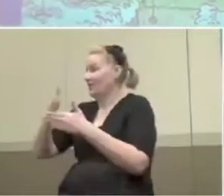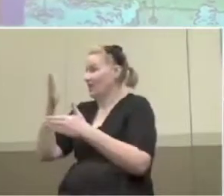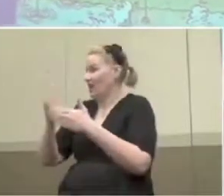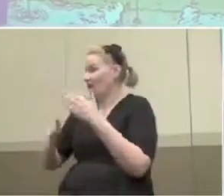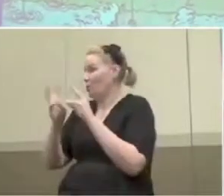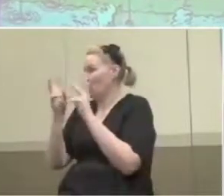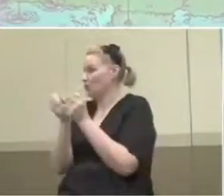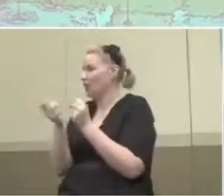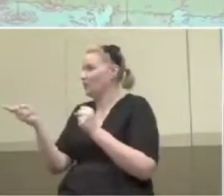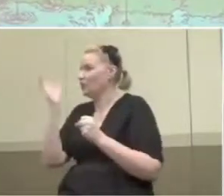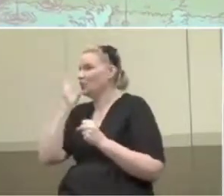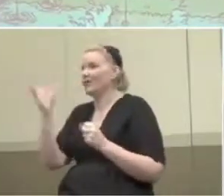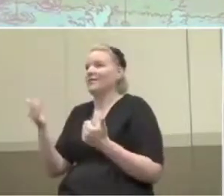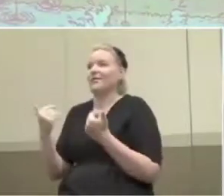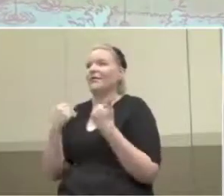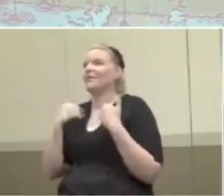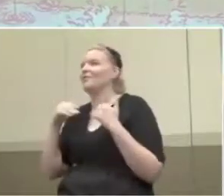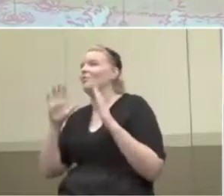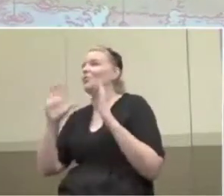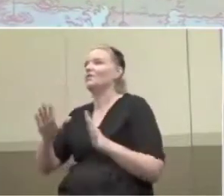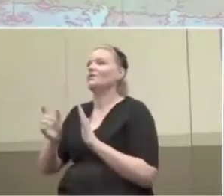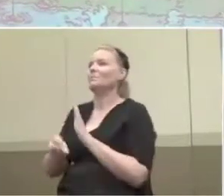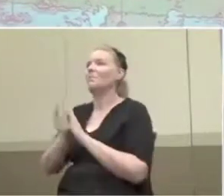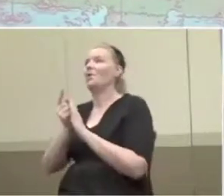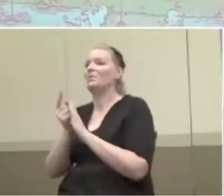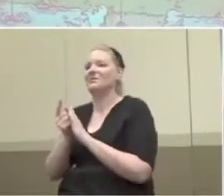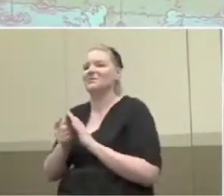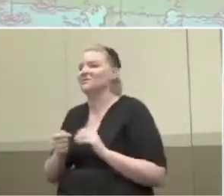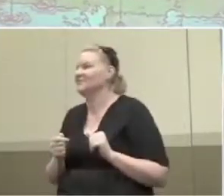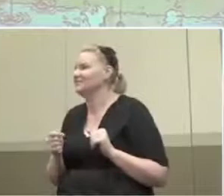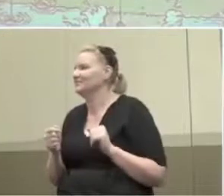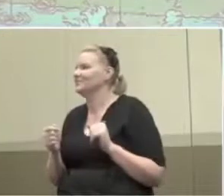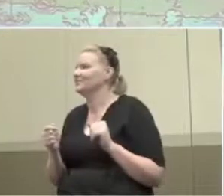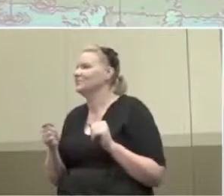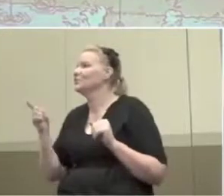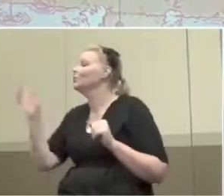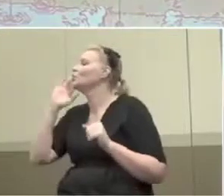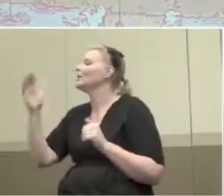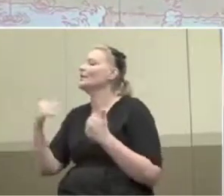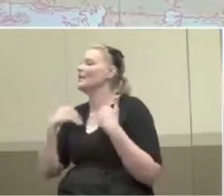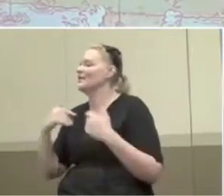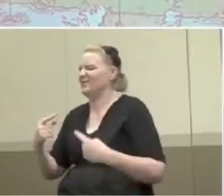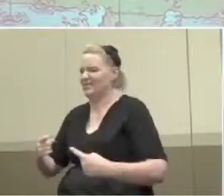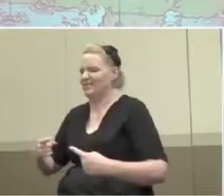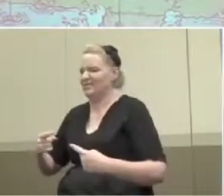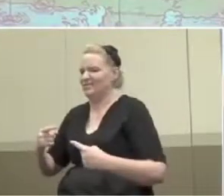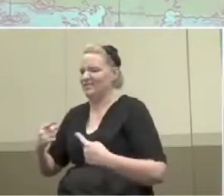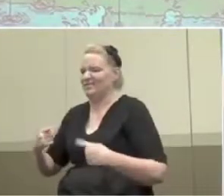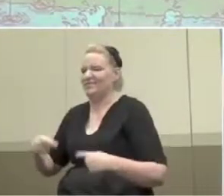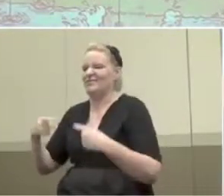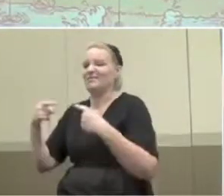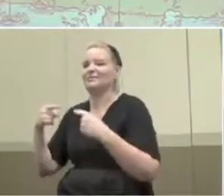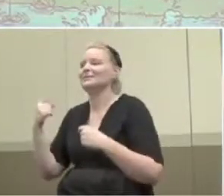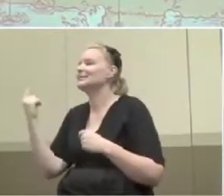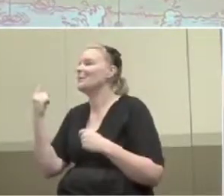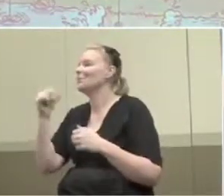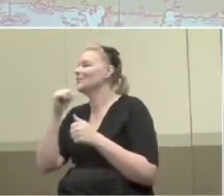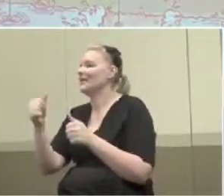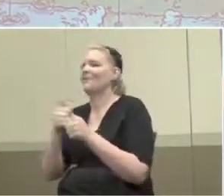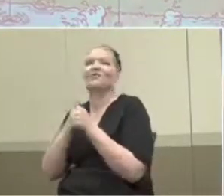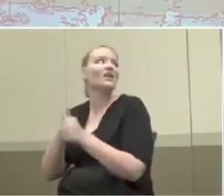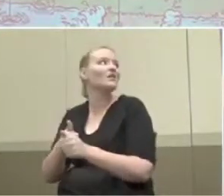you got an issue with somebody who just won't play by the rules,